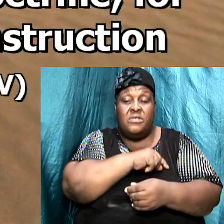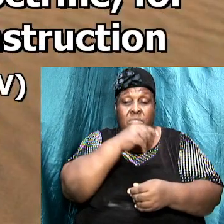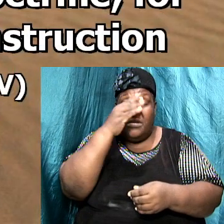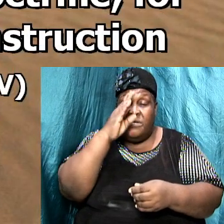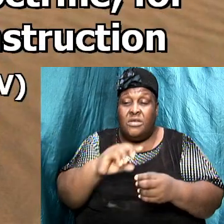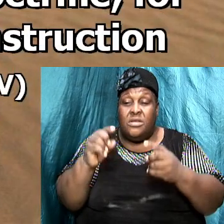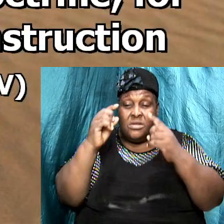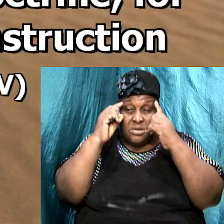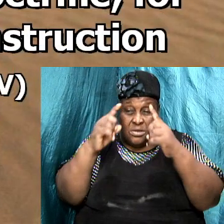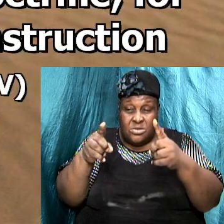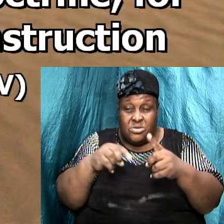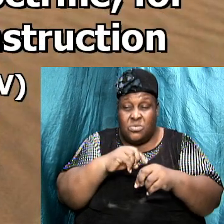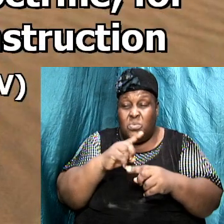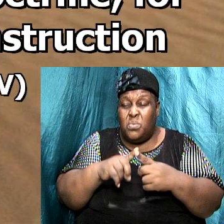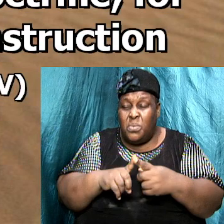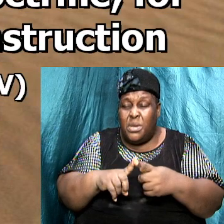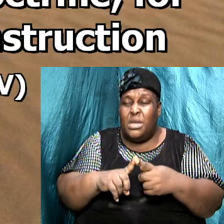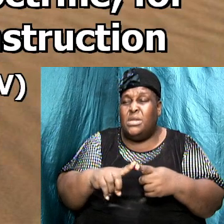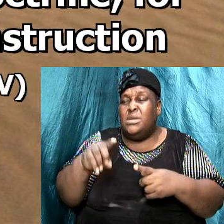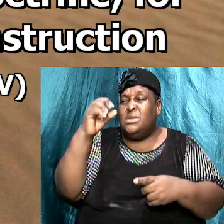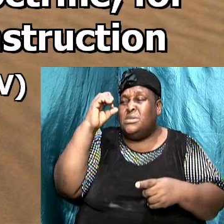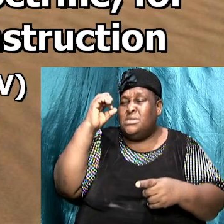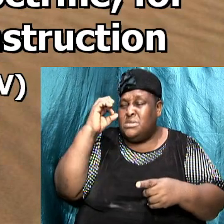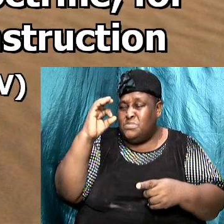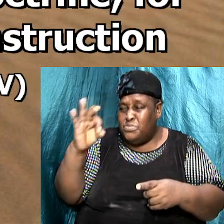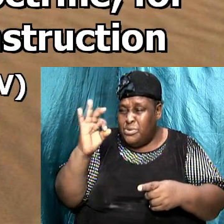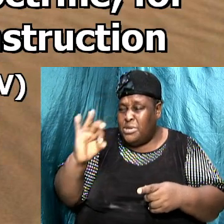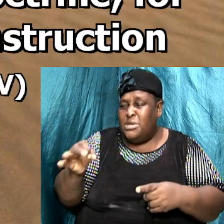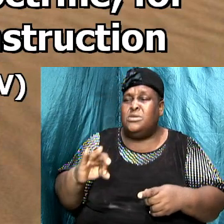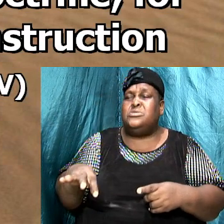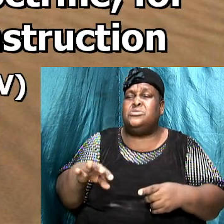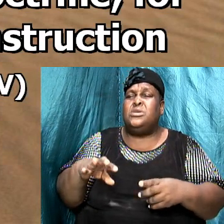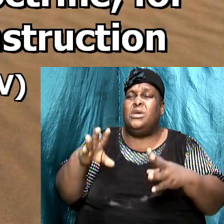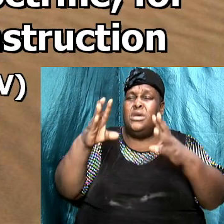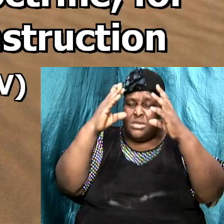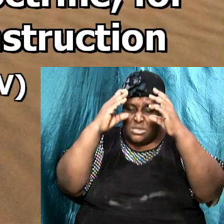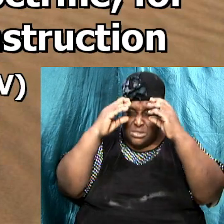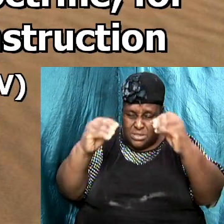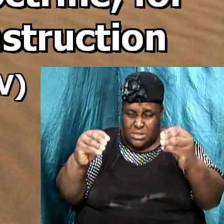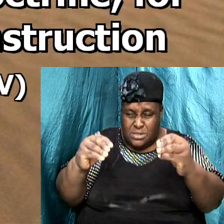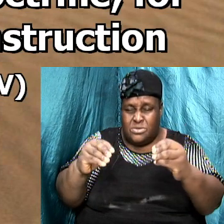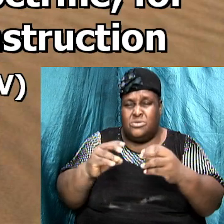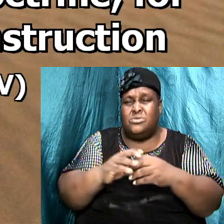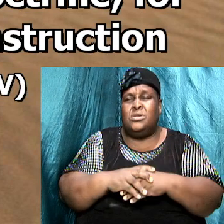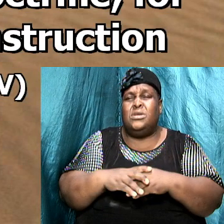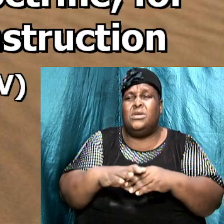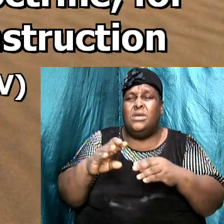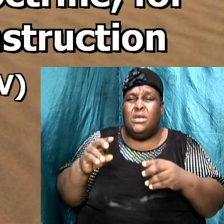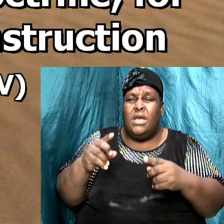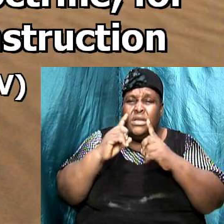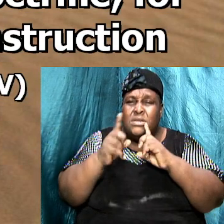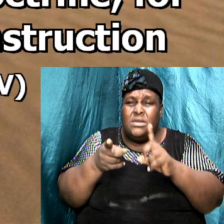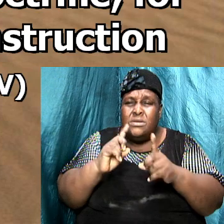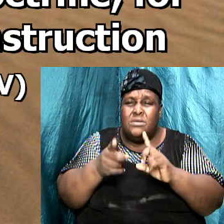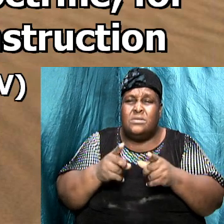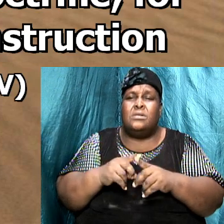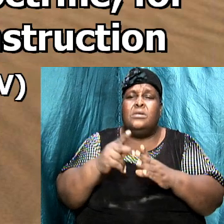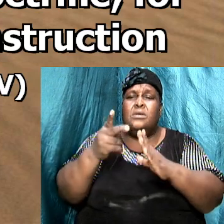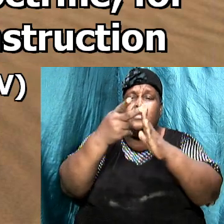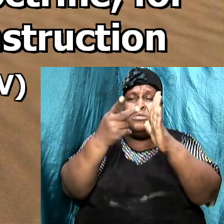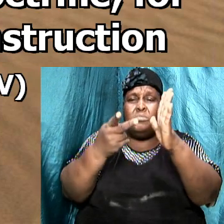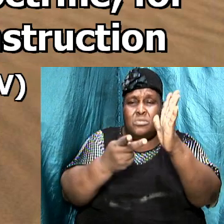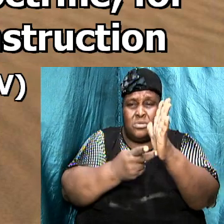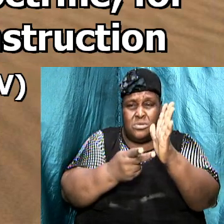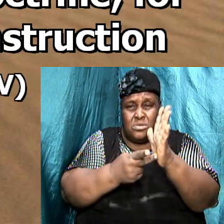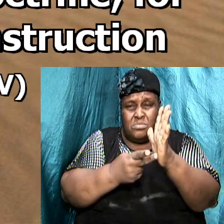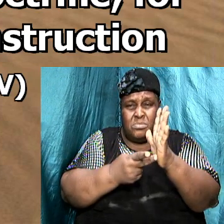we teach and when we preach from the book and we exhort and we talk about the principles that are laid